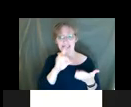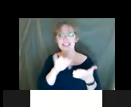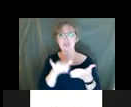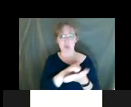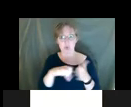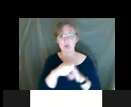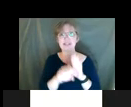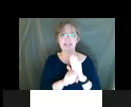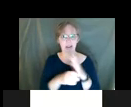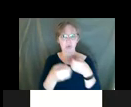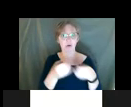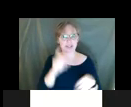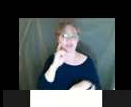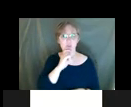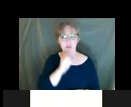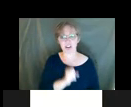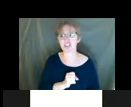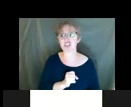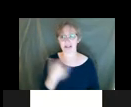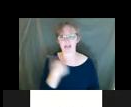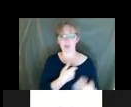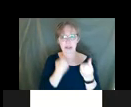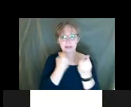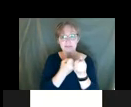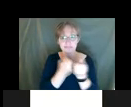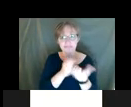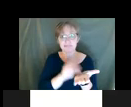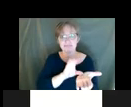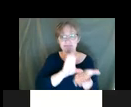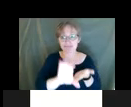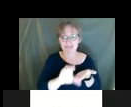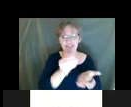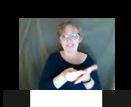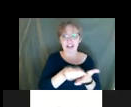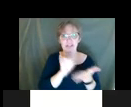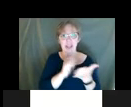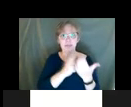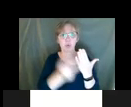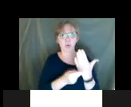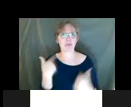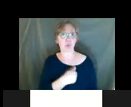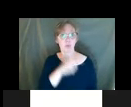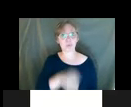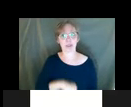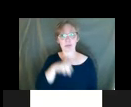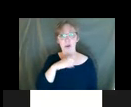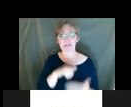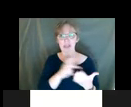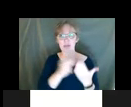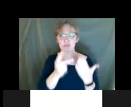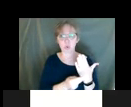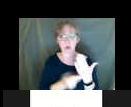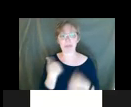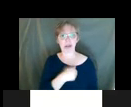Aging particularly funds the EISEP program. So we're very proud of it, and we are serving a lot